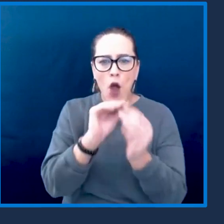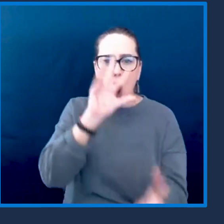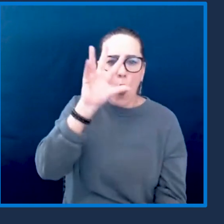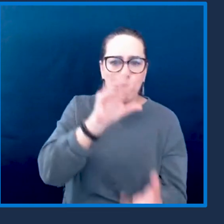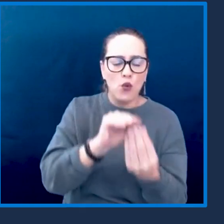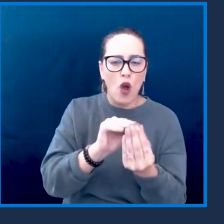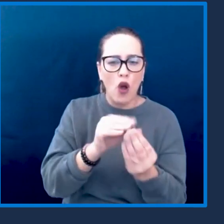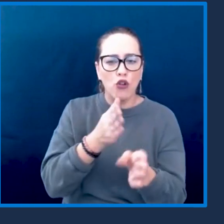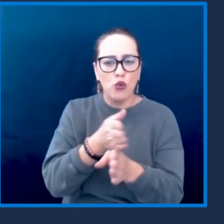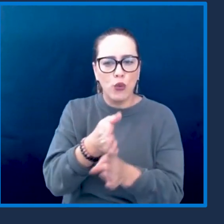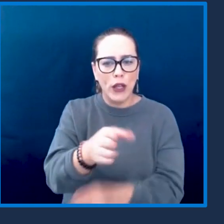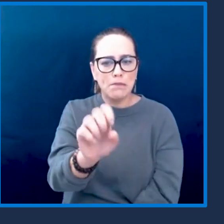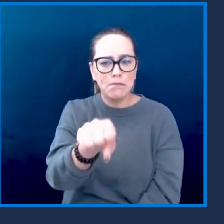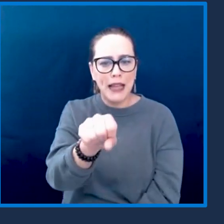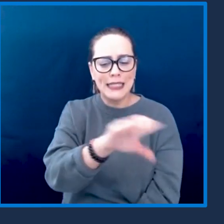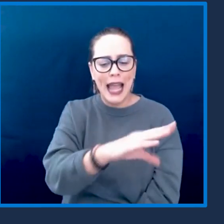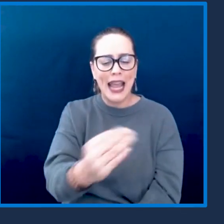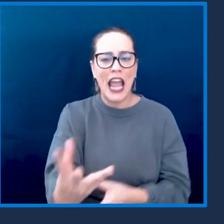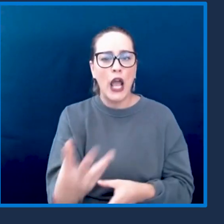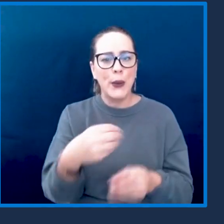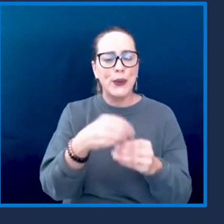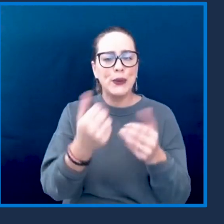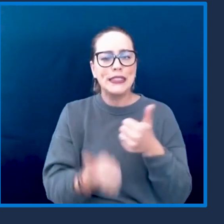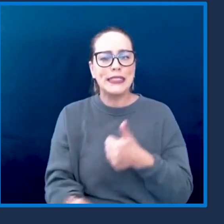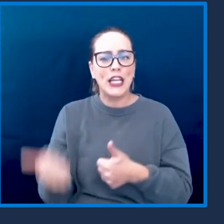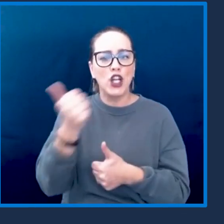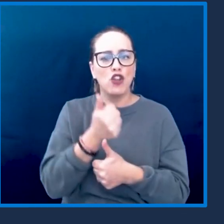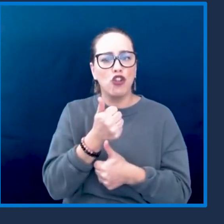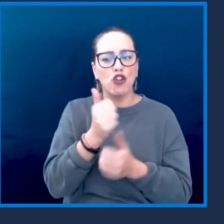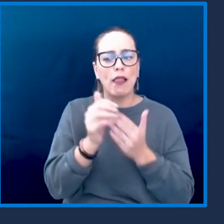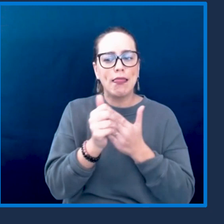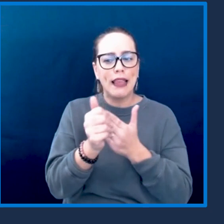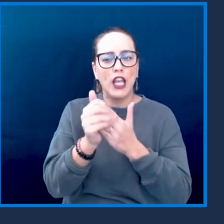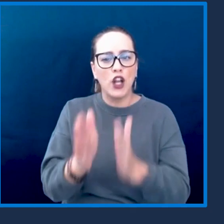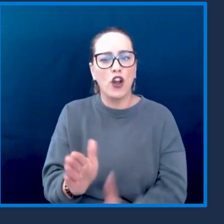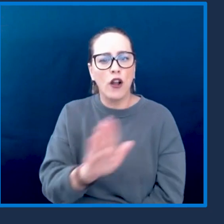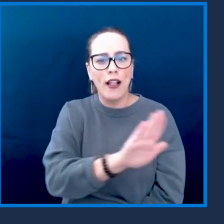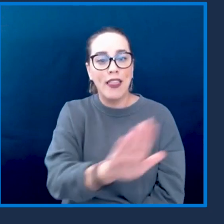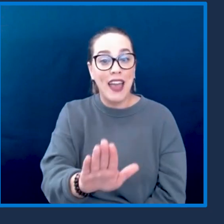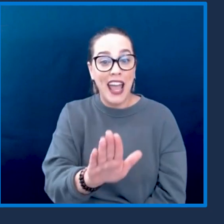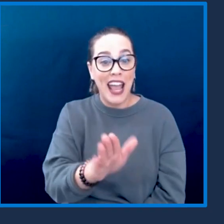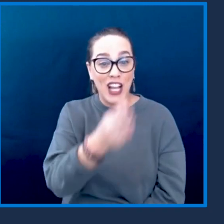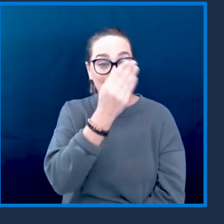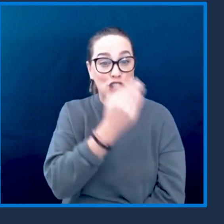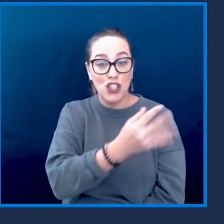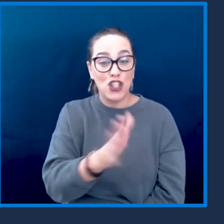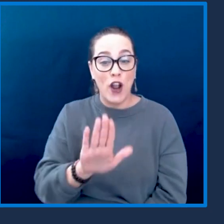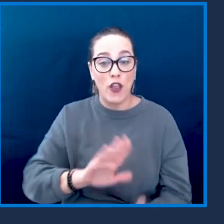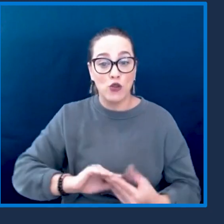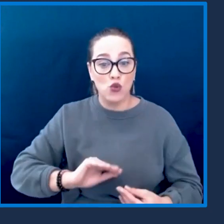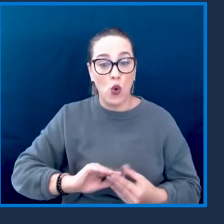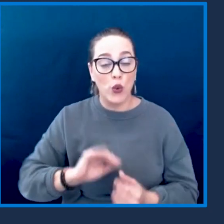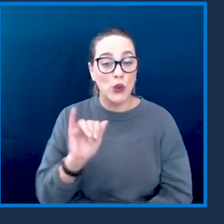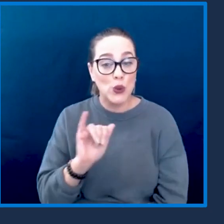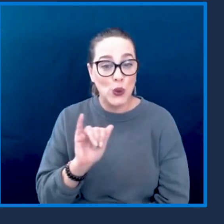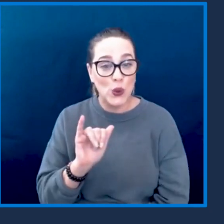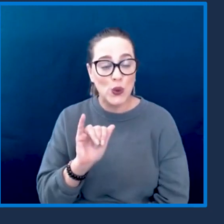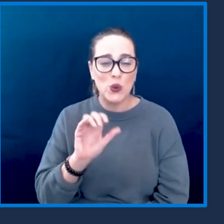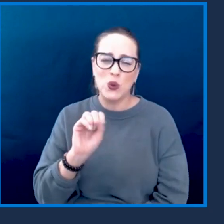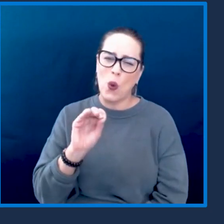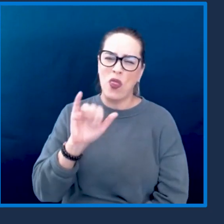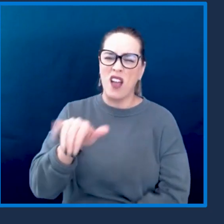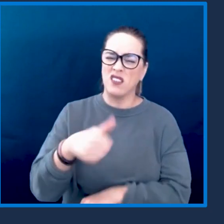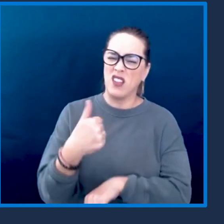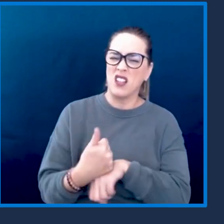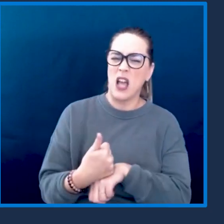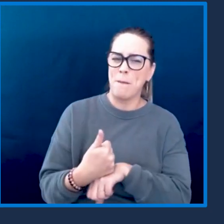our senior leaders who have shared their story. So it's also setting the example of leadership in this space. So